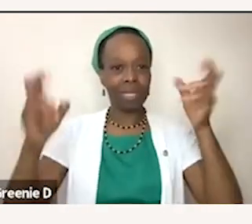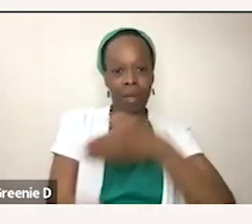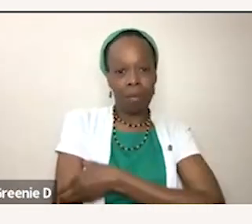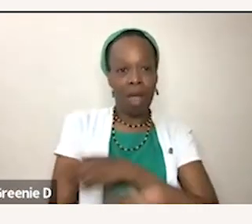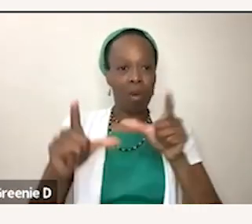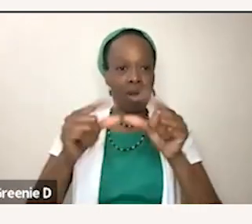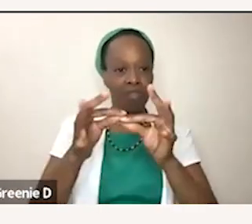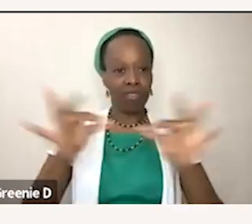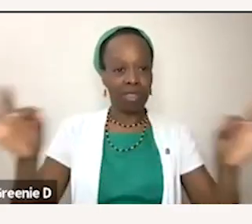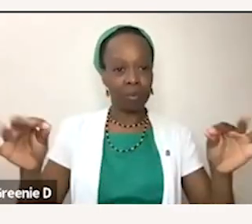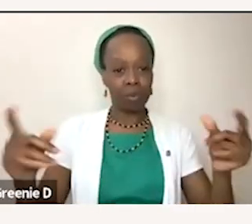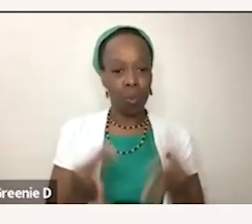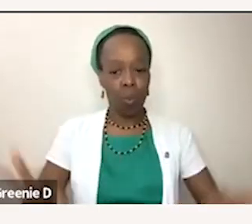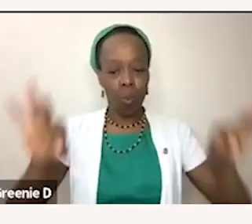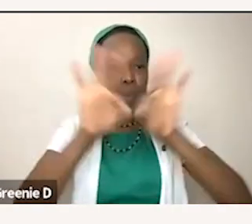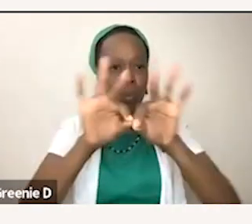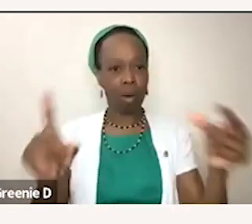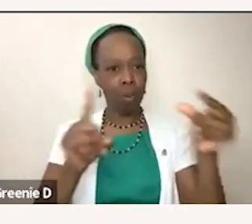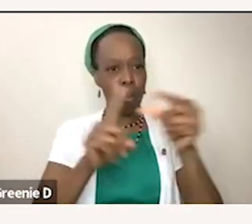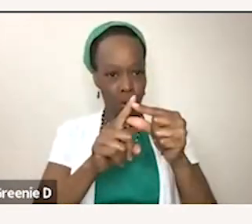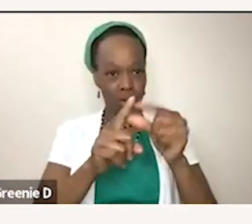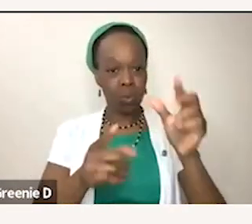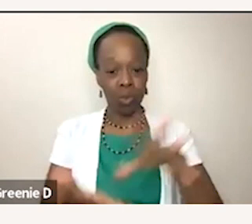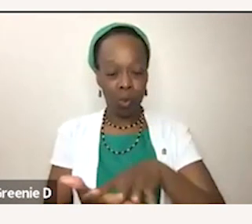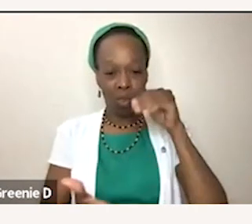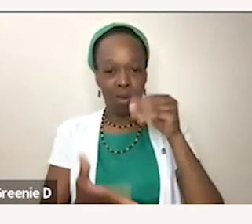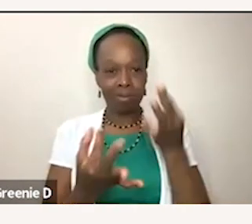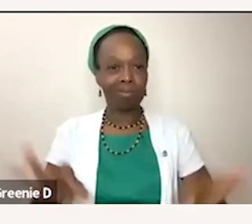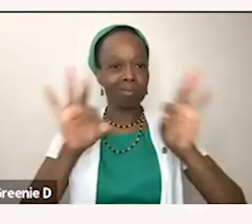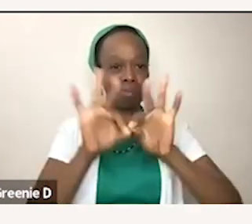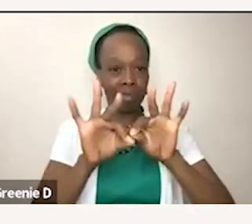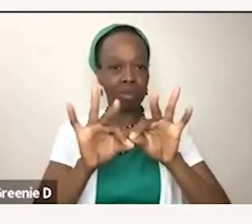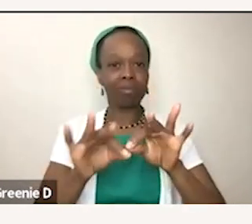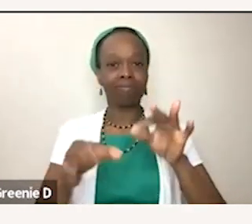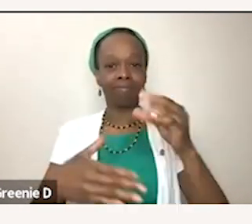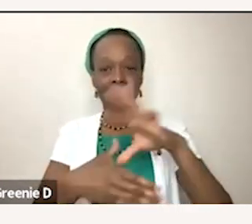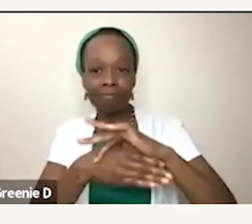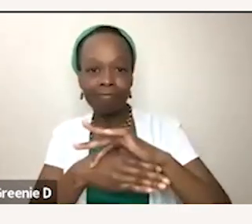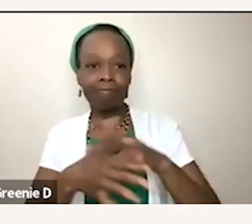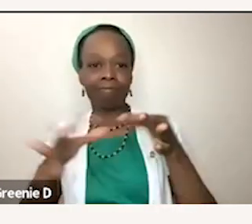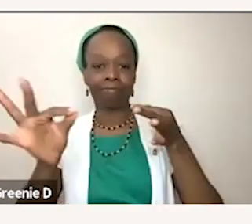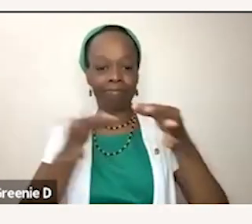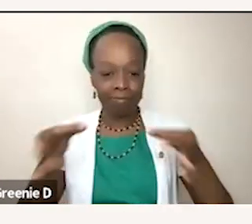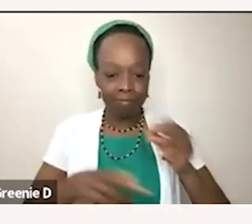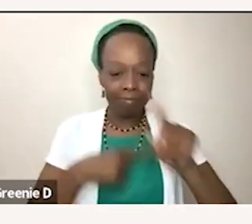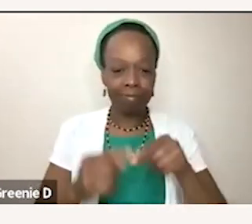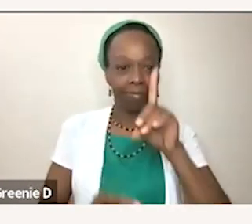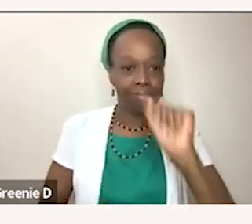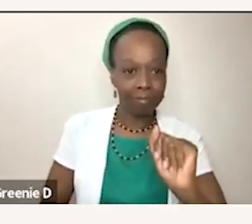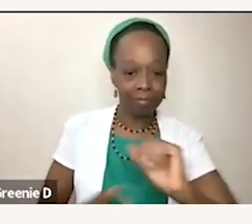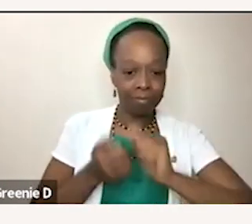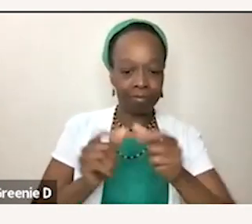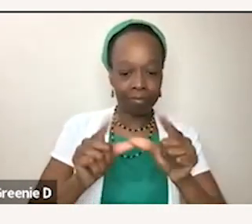Matter. So we will learn some key concepts and definitions addressing disability and how its language has evolved. Now, before we get